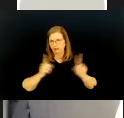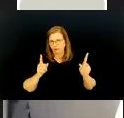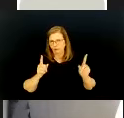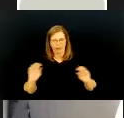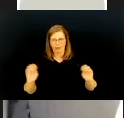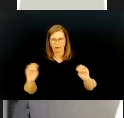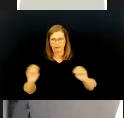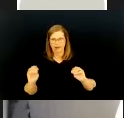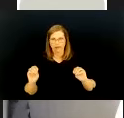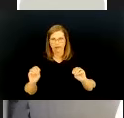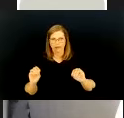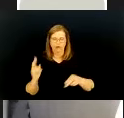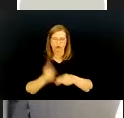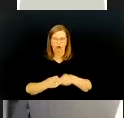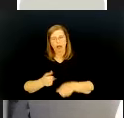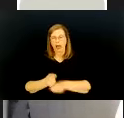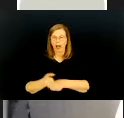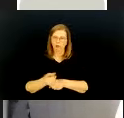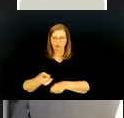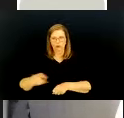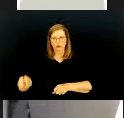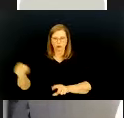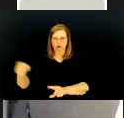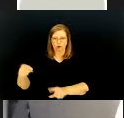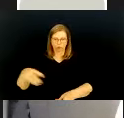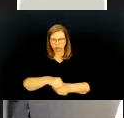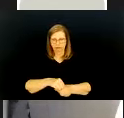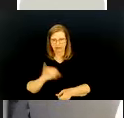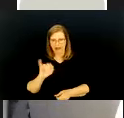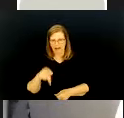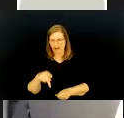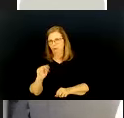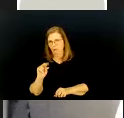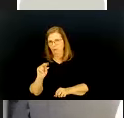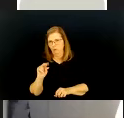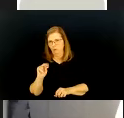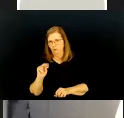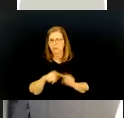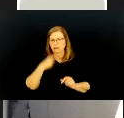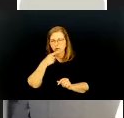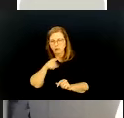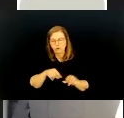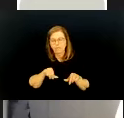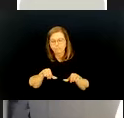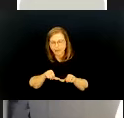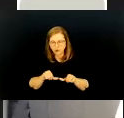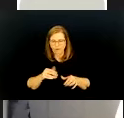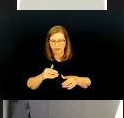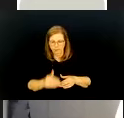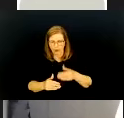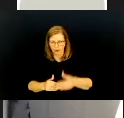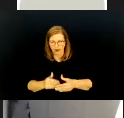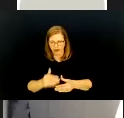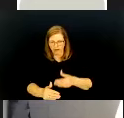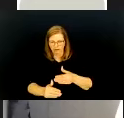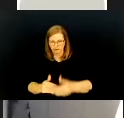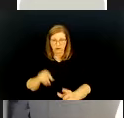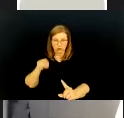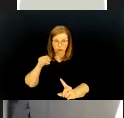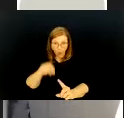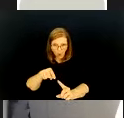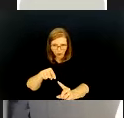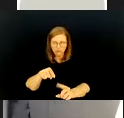you know, annual transition goal in the ICAP, but it does say that you have to measure the progress towards the